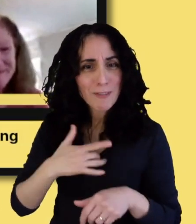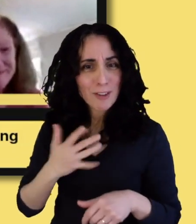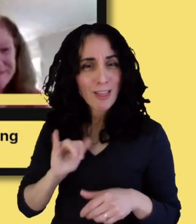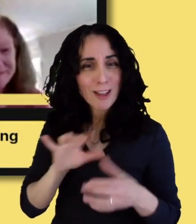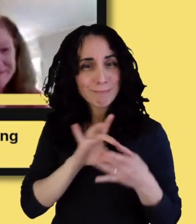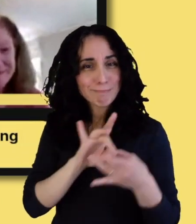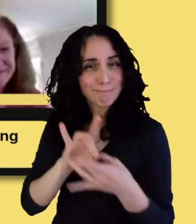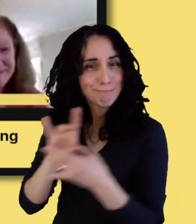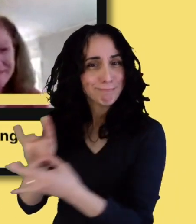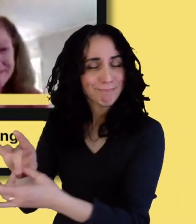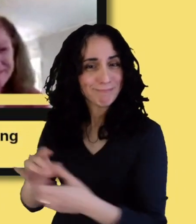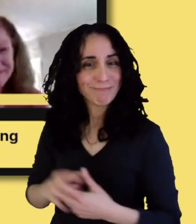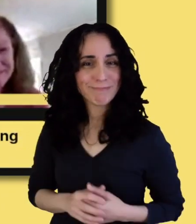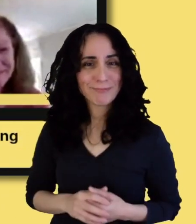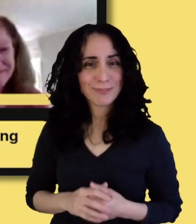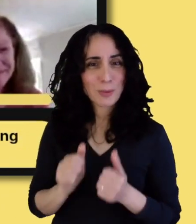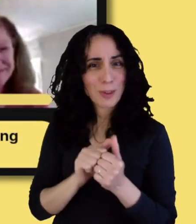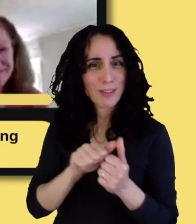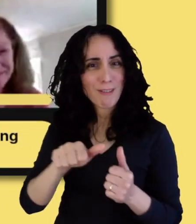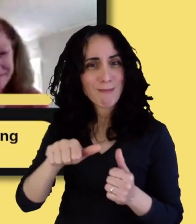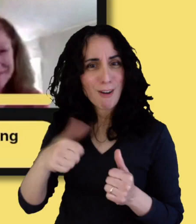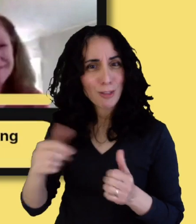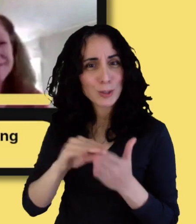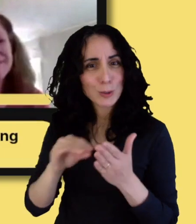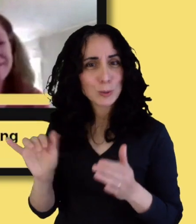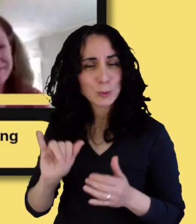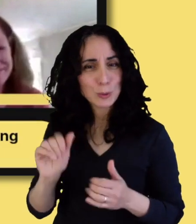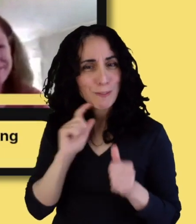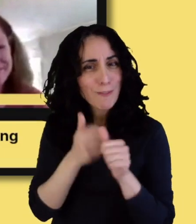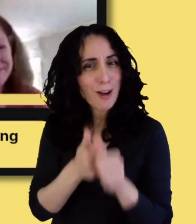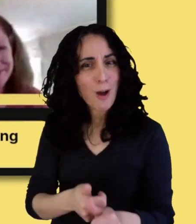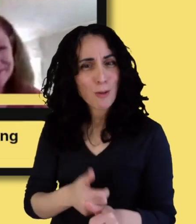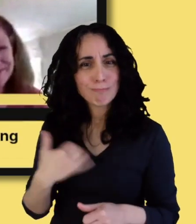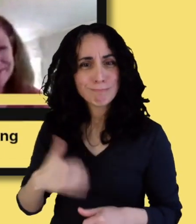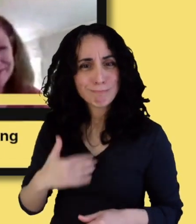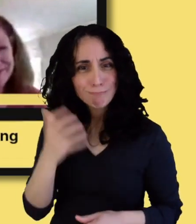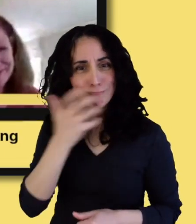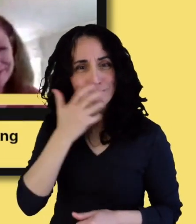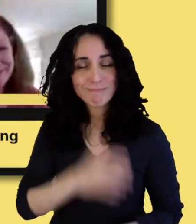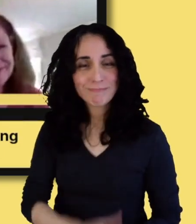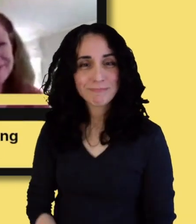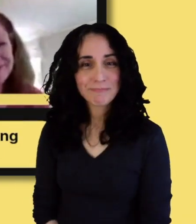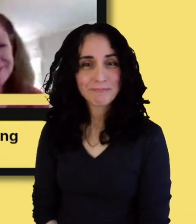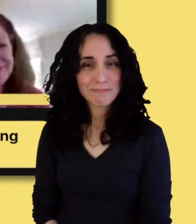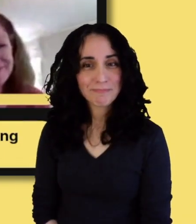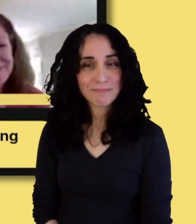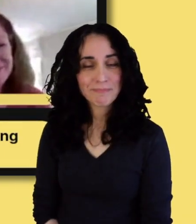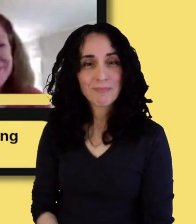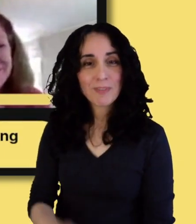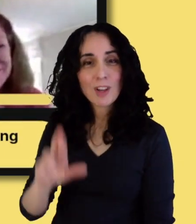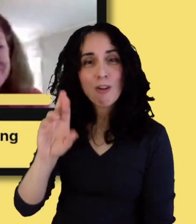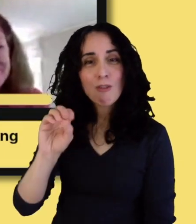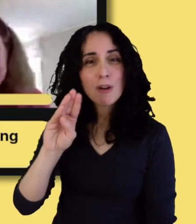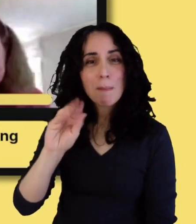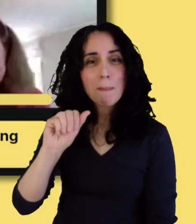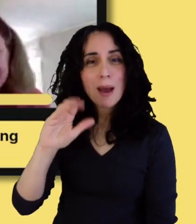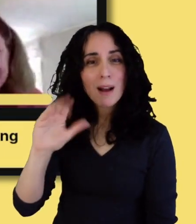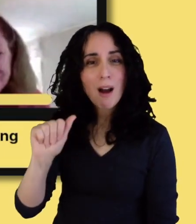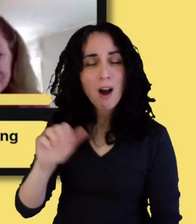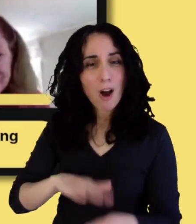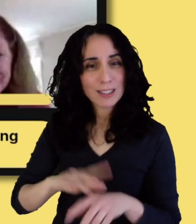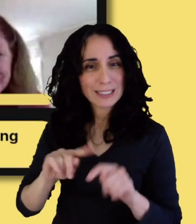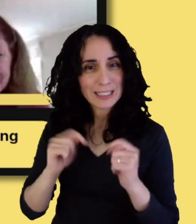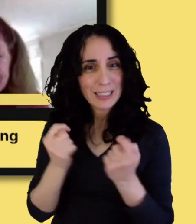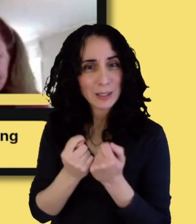connected to their classmates and to you and to just be able to follow along. I think that's awesome. Hi, Rebecca. Rebecca is on